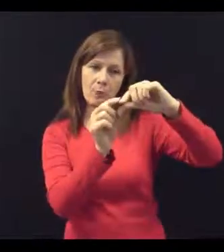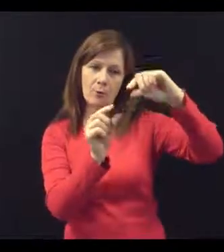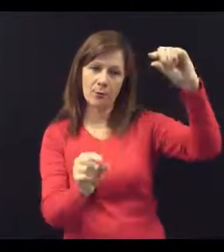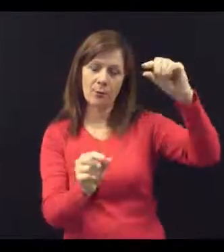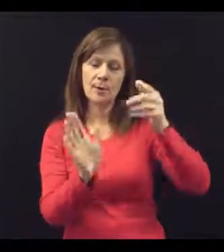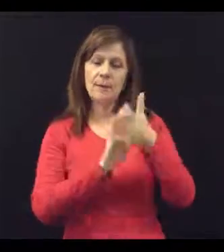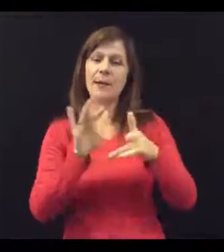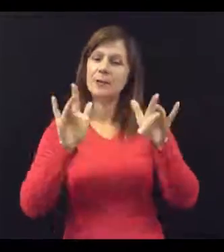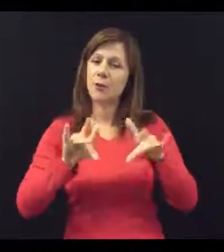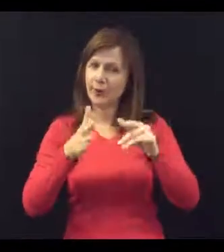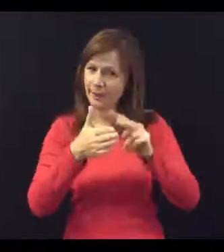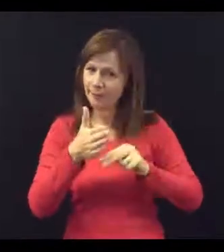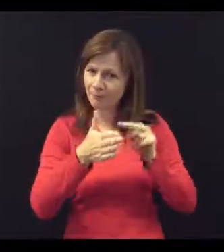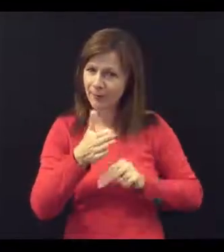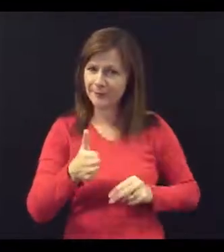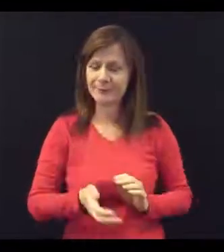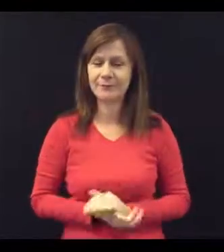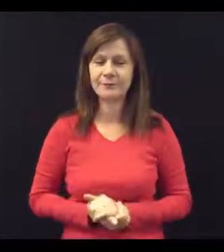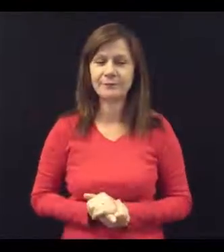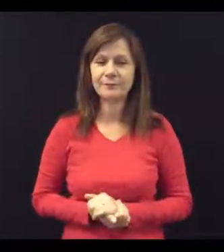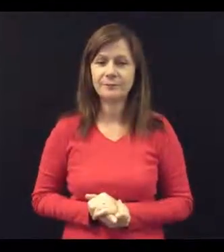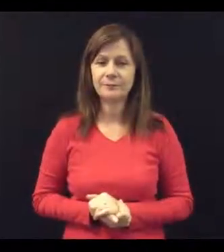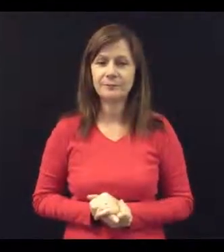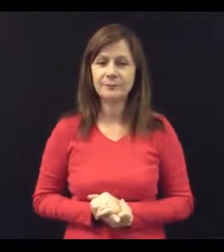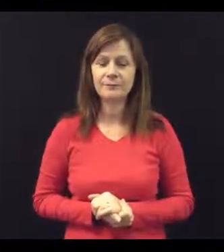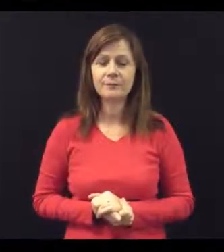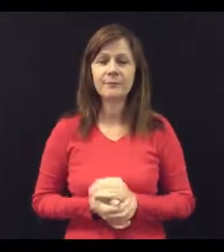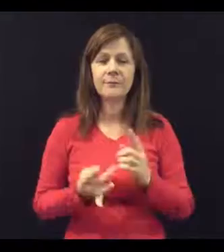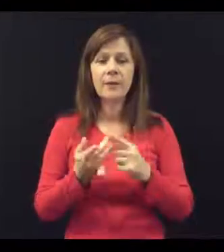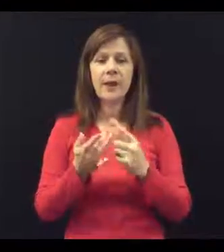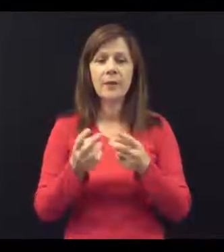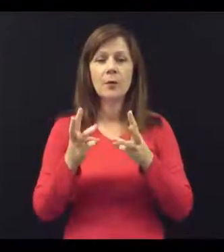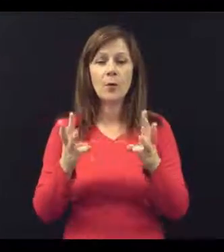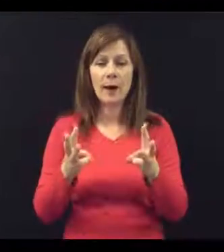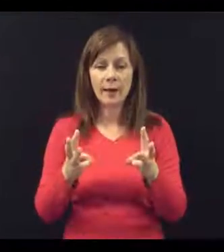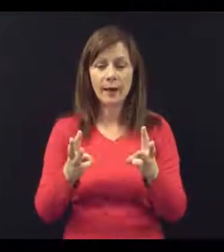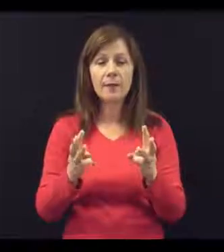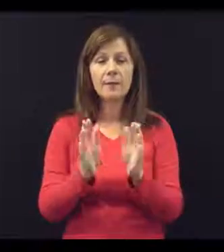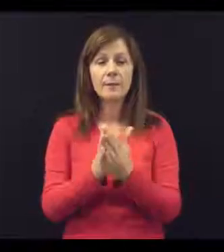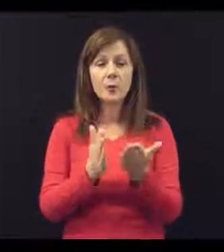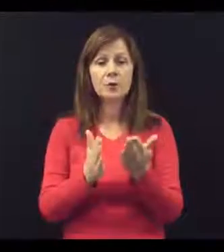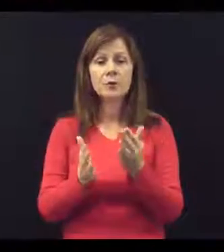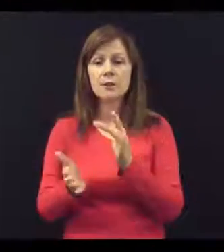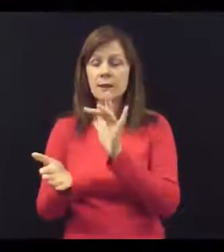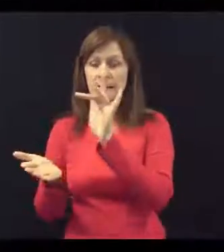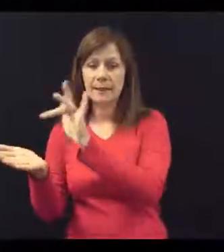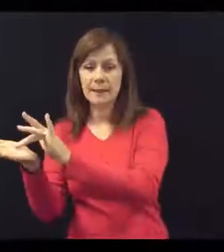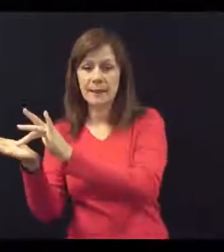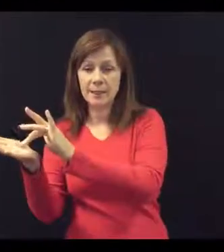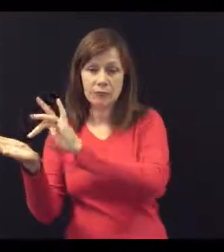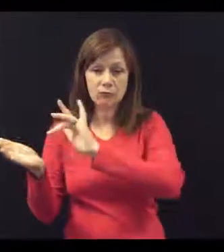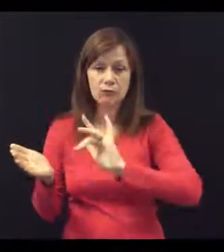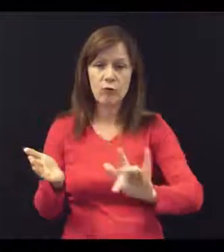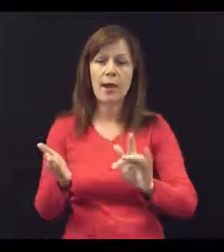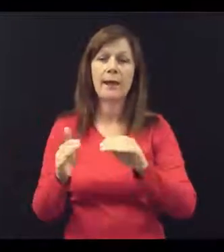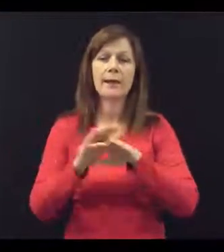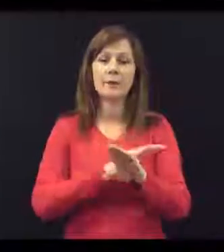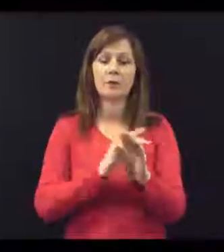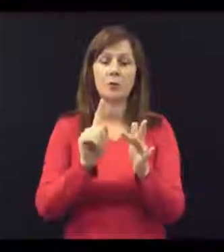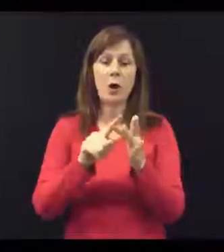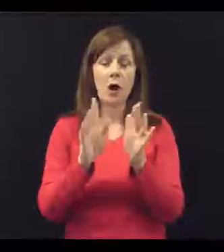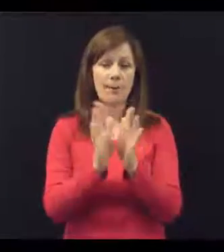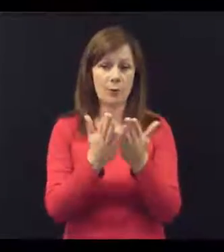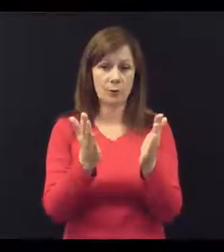icon, indicating you haven't opened that book before. Another way to get books into iBooks is to drag PDFs or